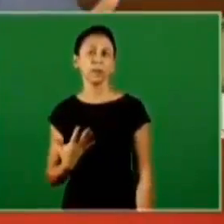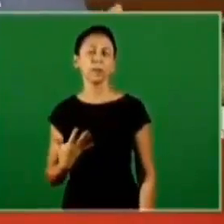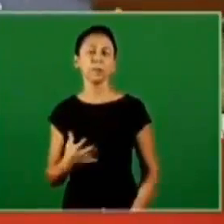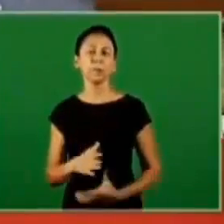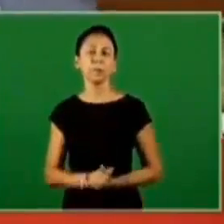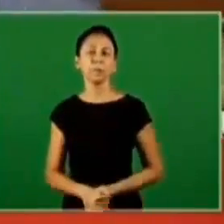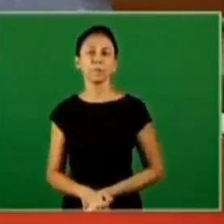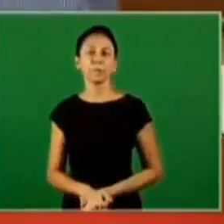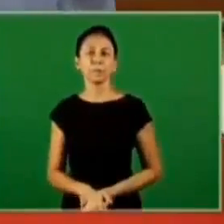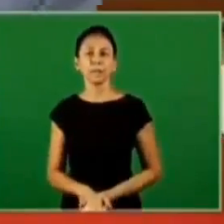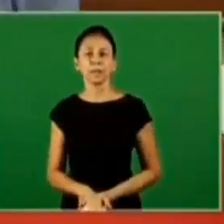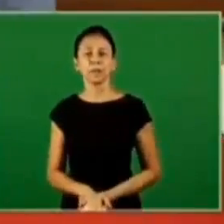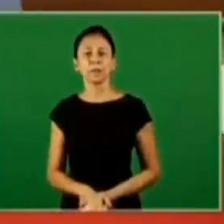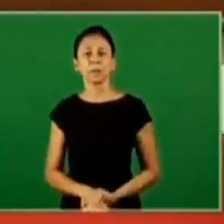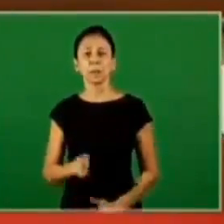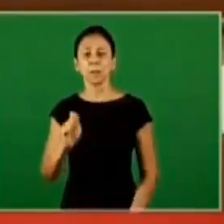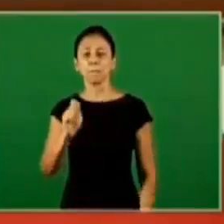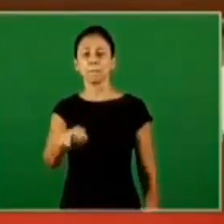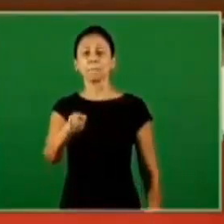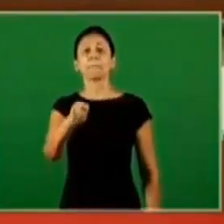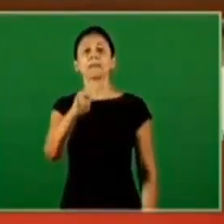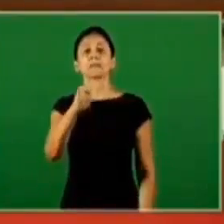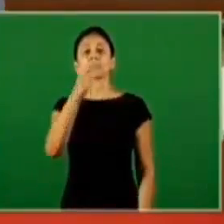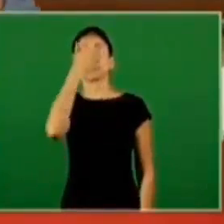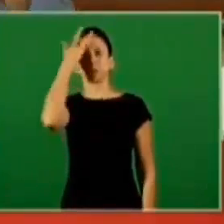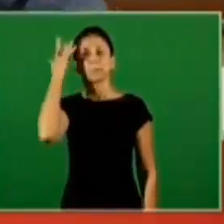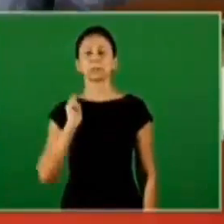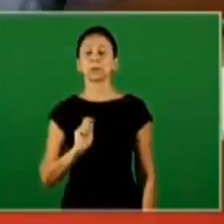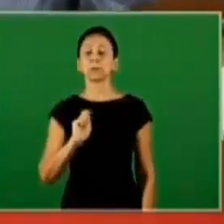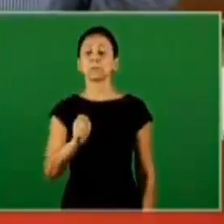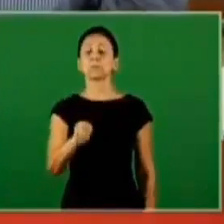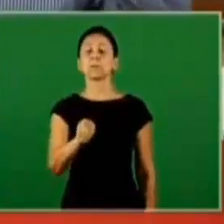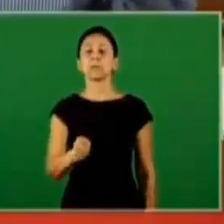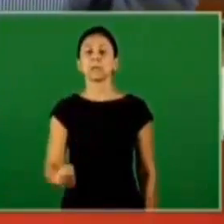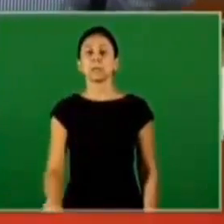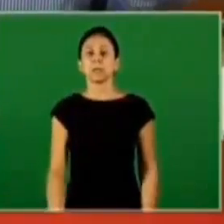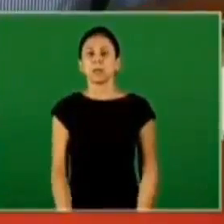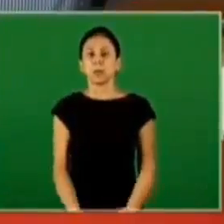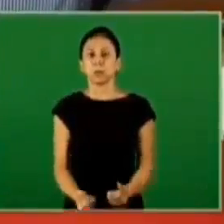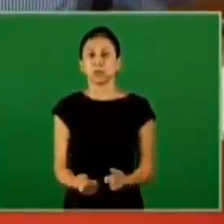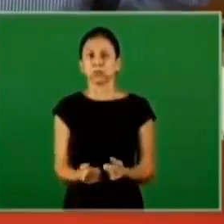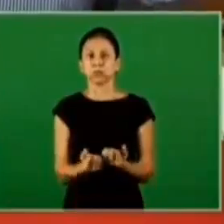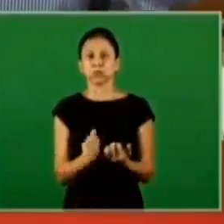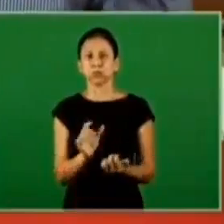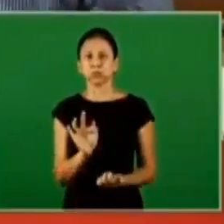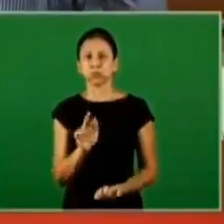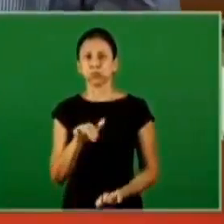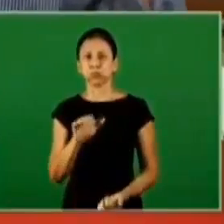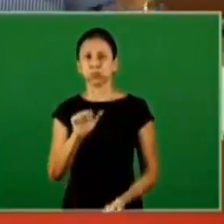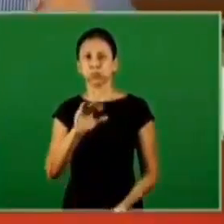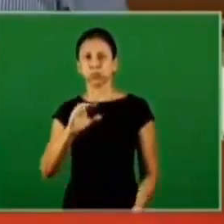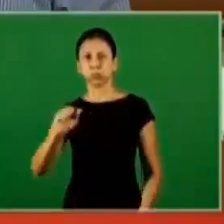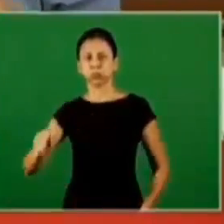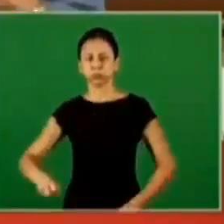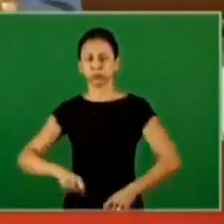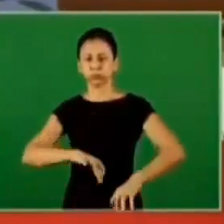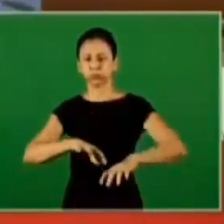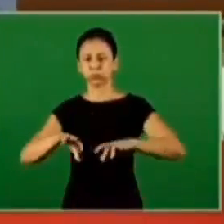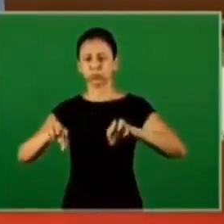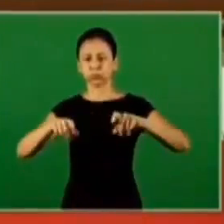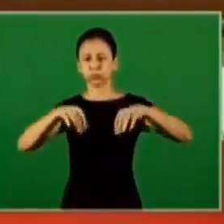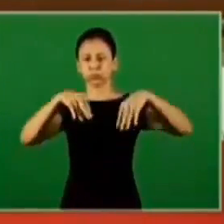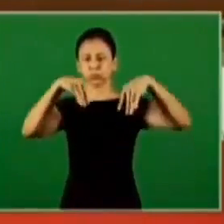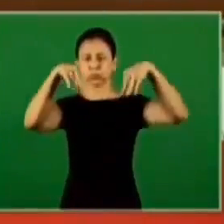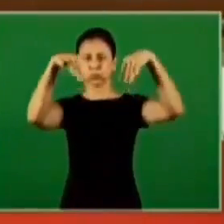having had good experience, I'm bringing a magician, and he's doing magical tricks. There's smoke coming out of